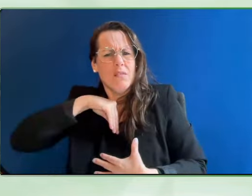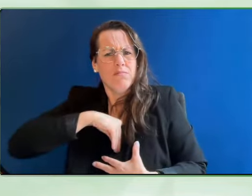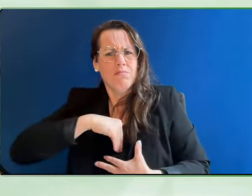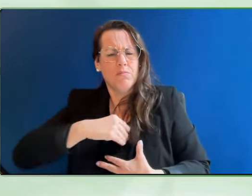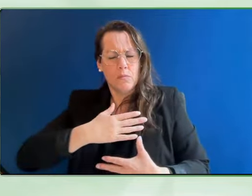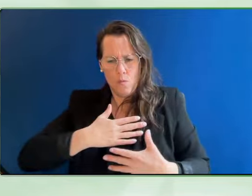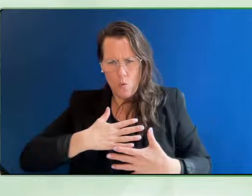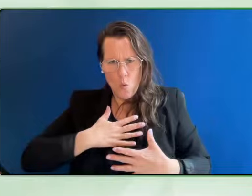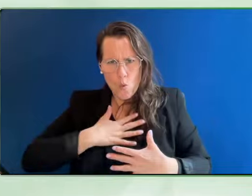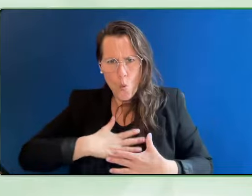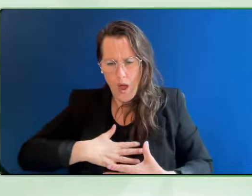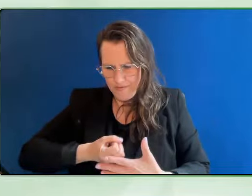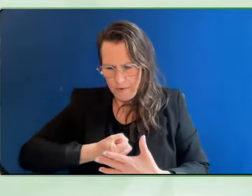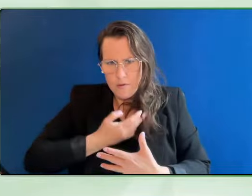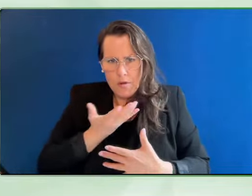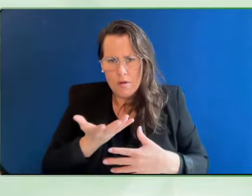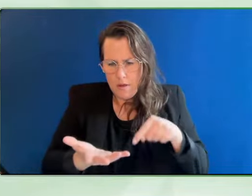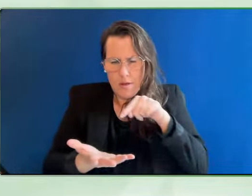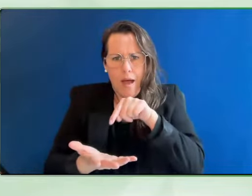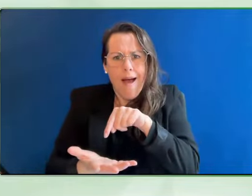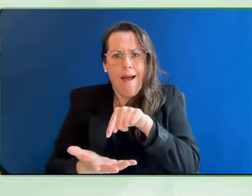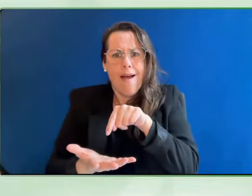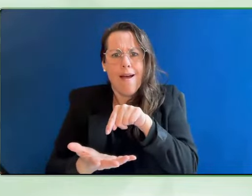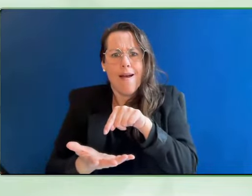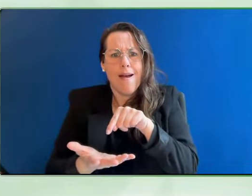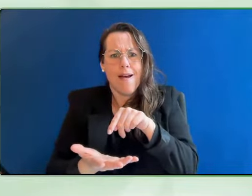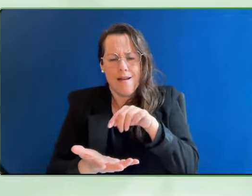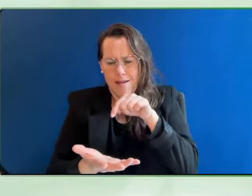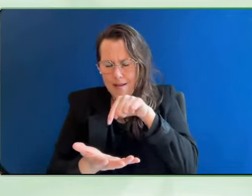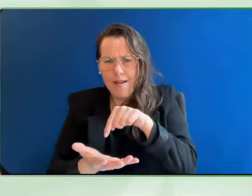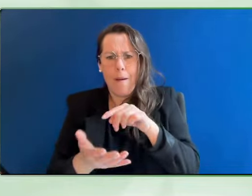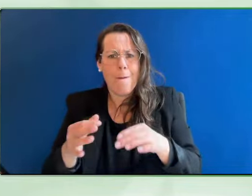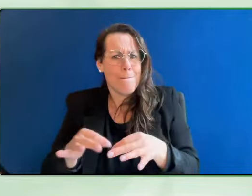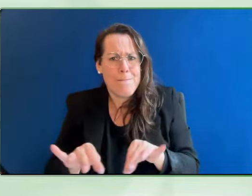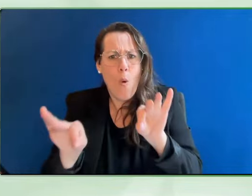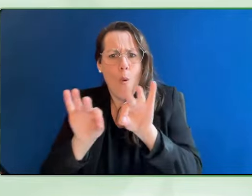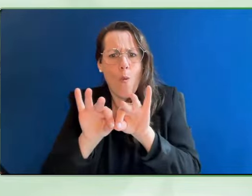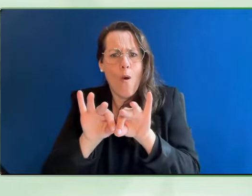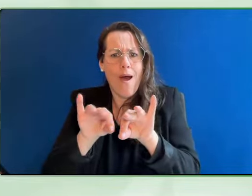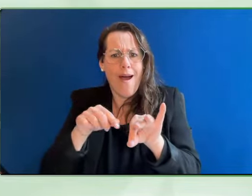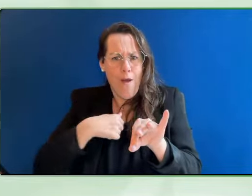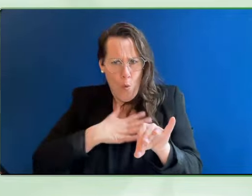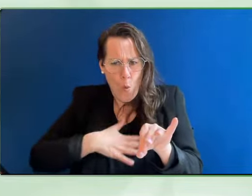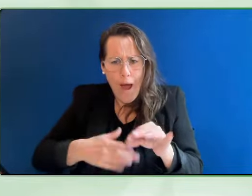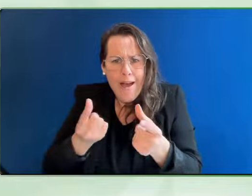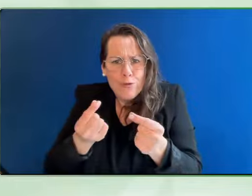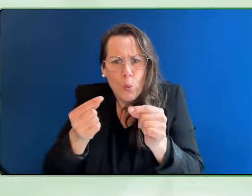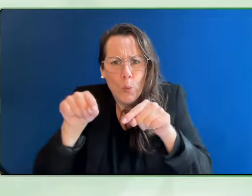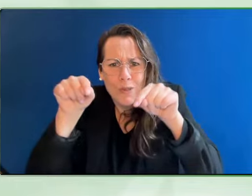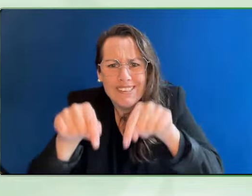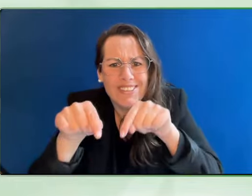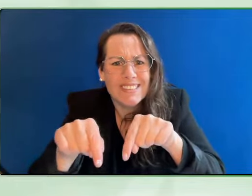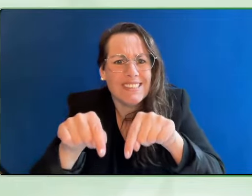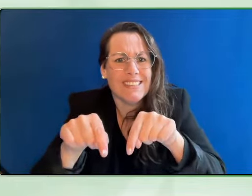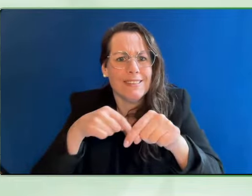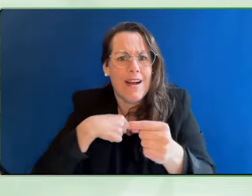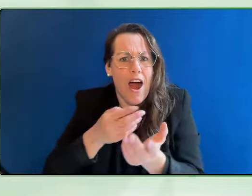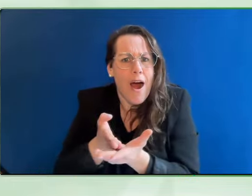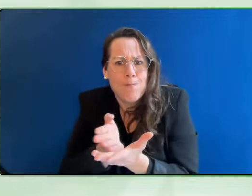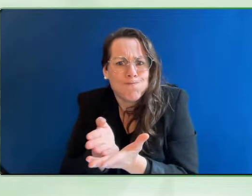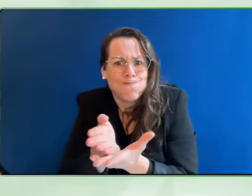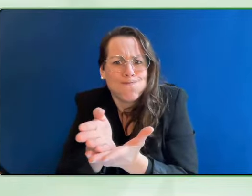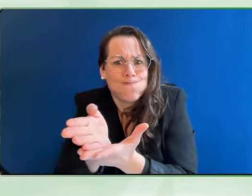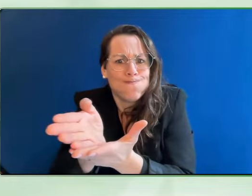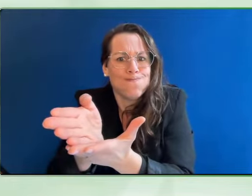he said that he thinks in music a lot. So I